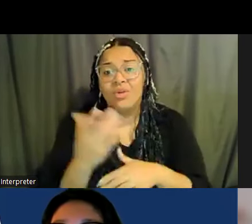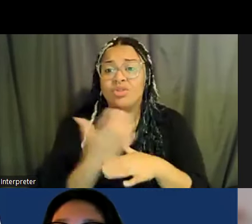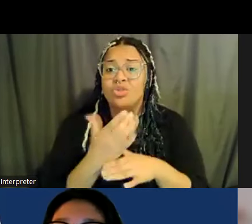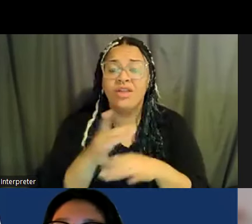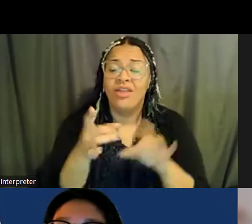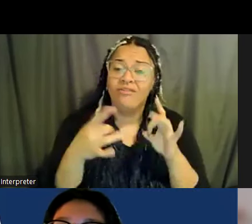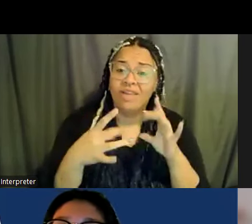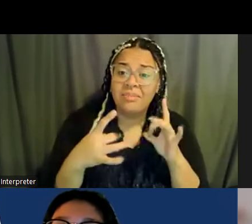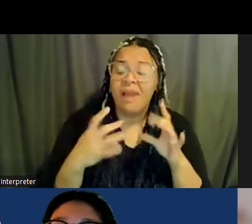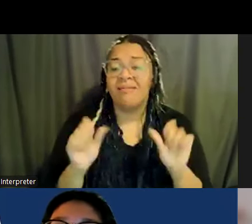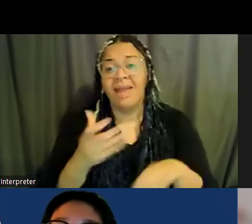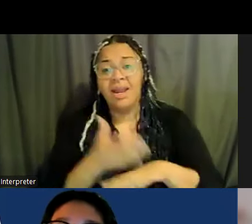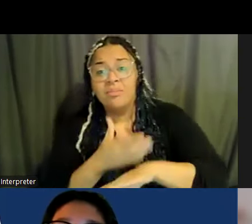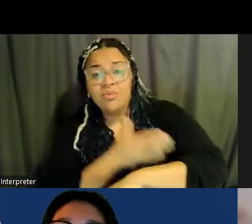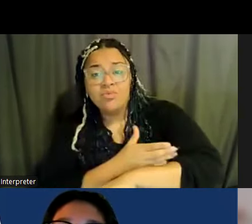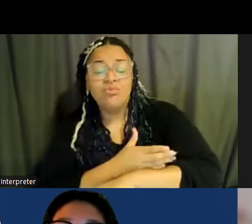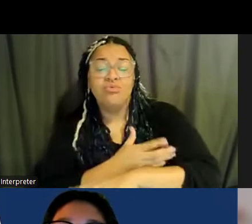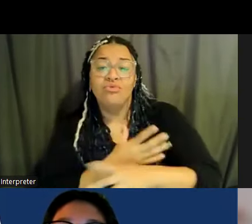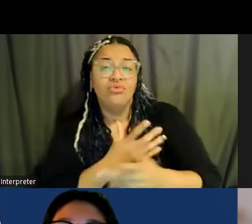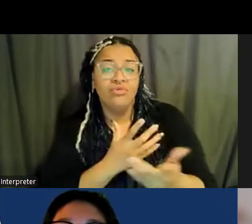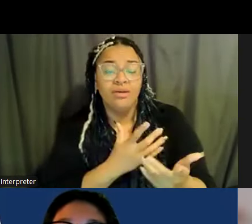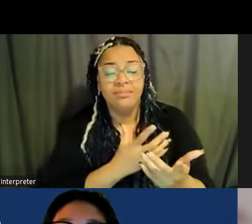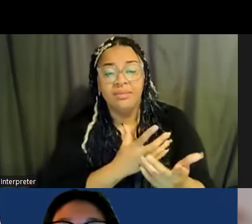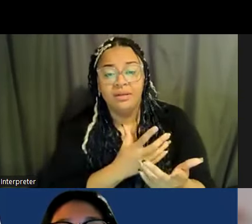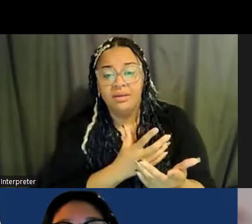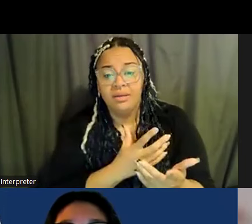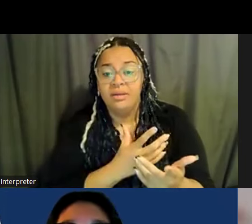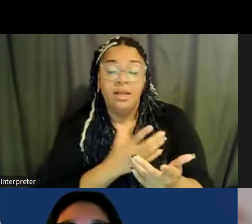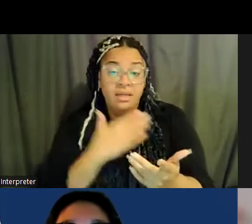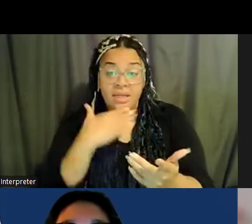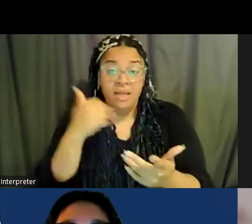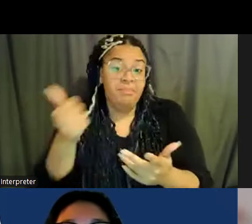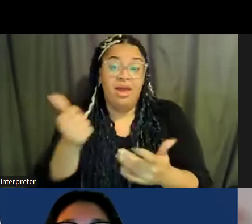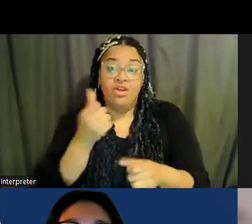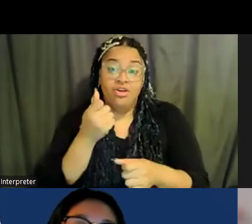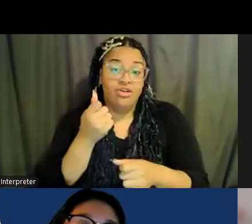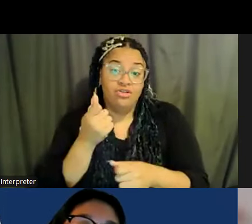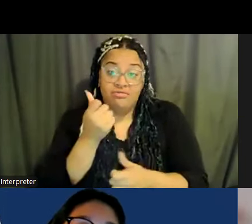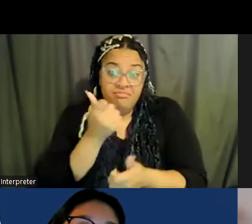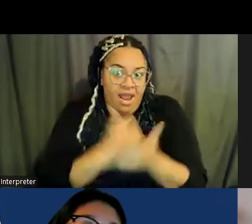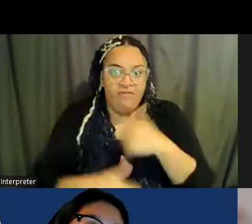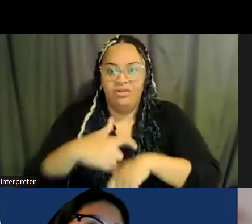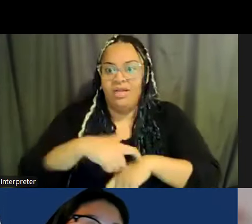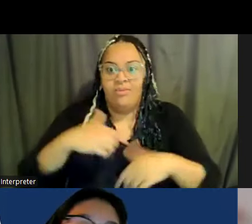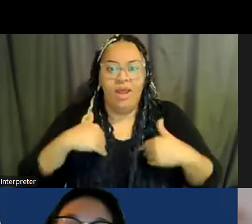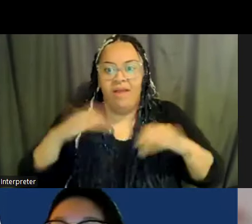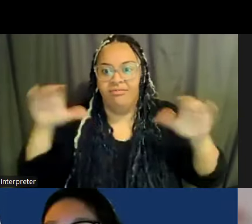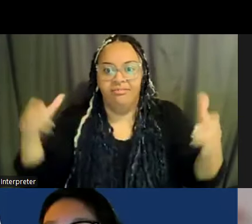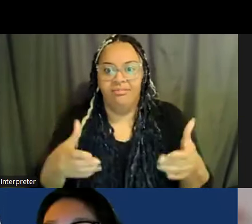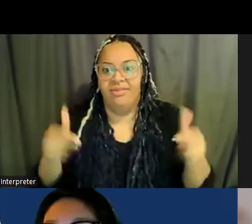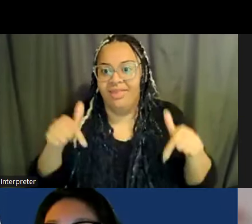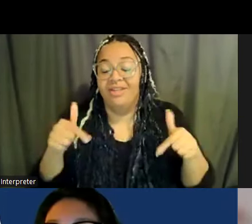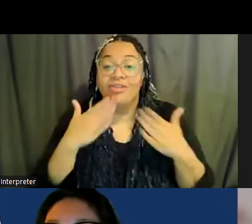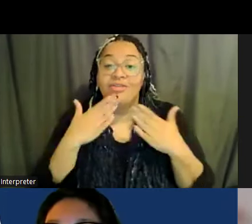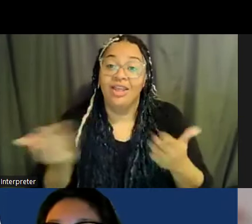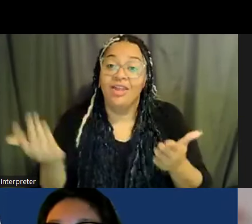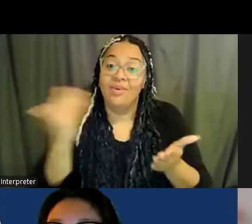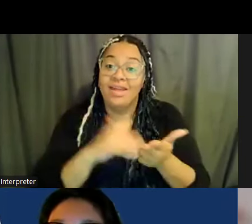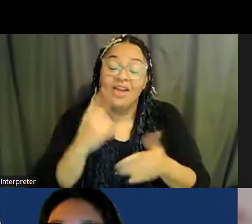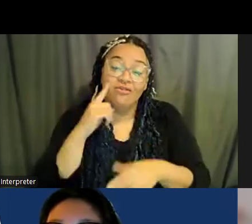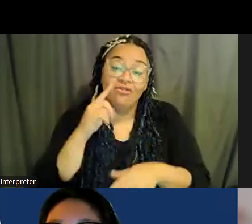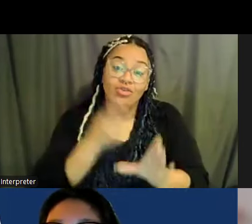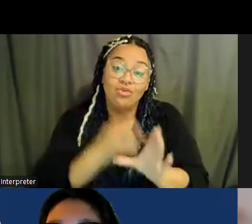That way we can improve and get better every presentation. So thank you guys again for joining us. I